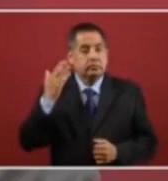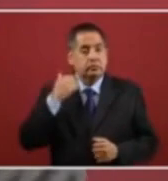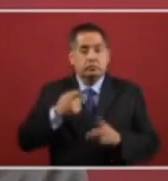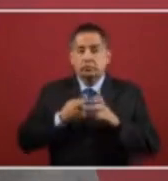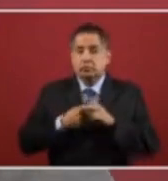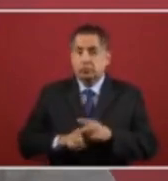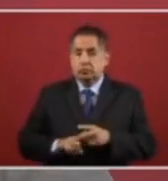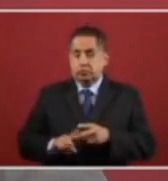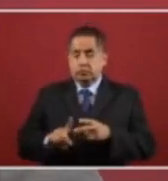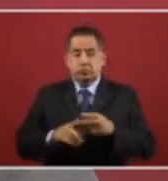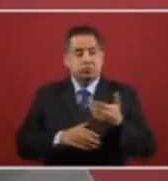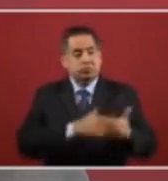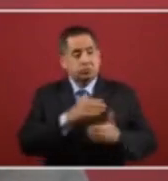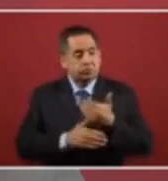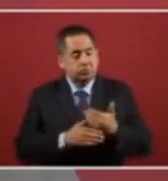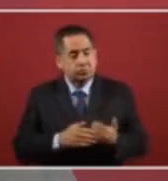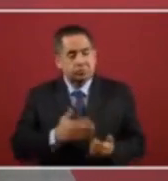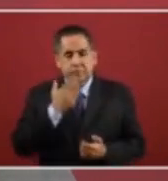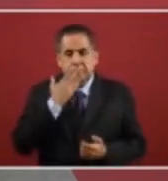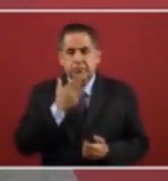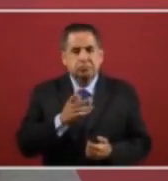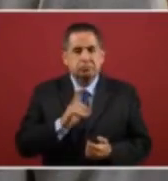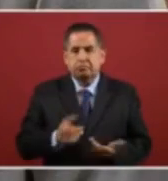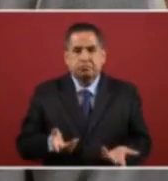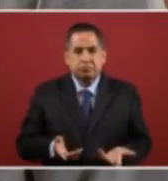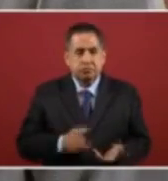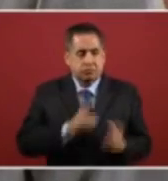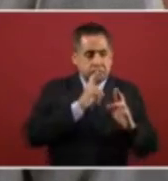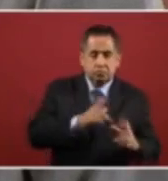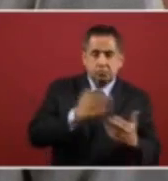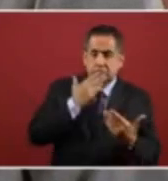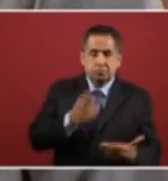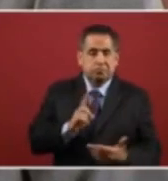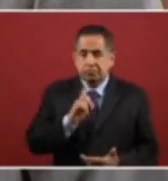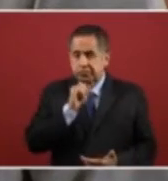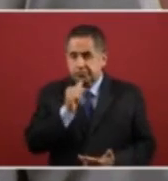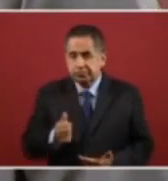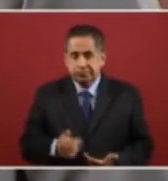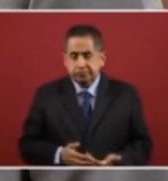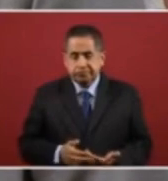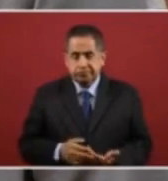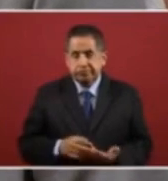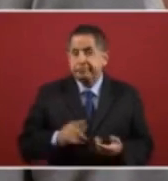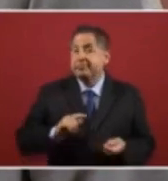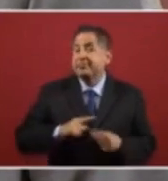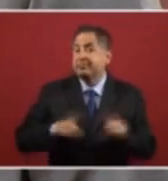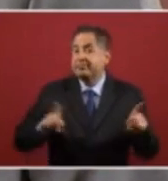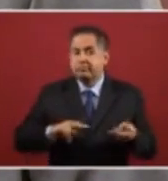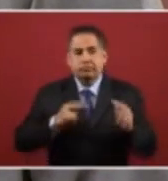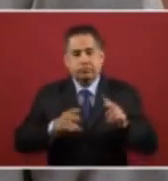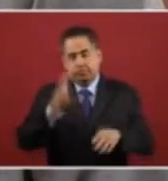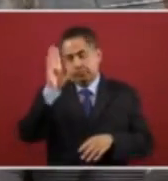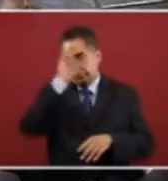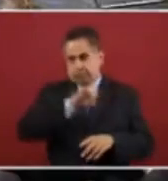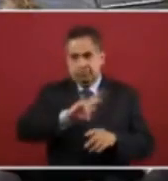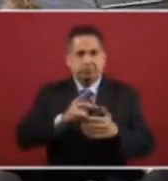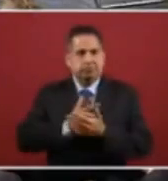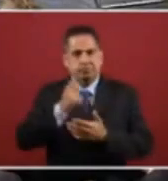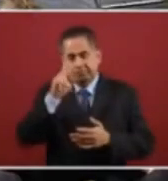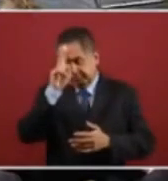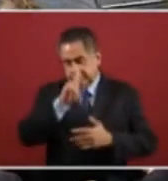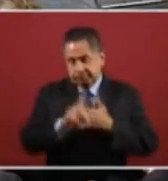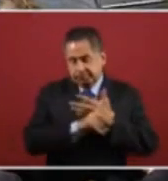that when they started to do that strategy, there were no results. On the contrary, it aggravated